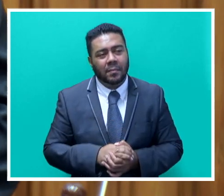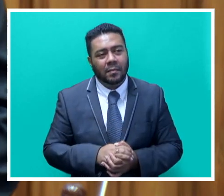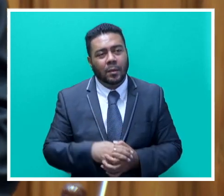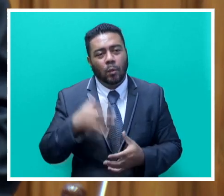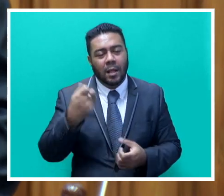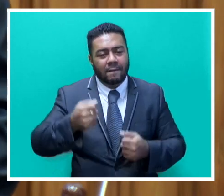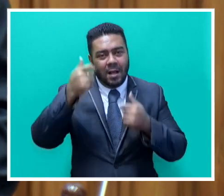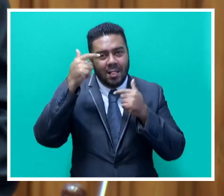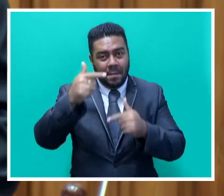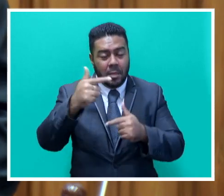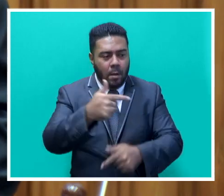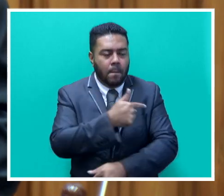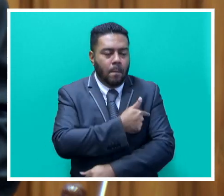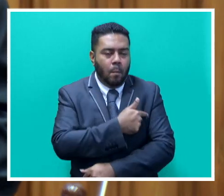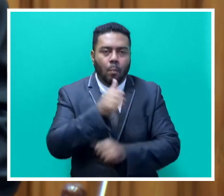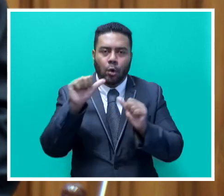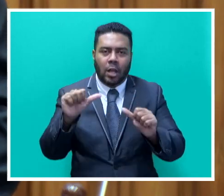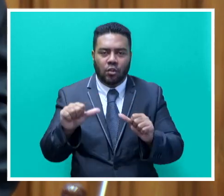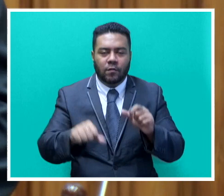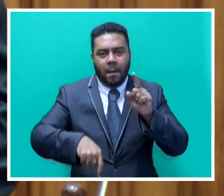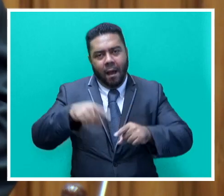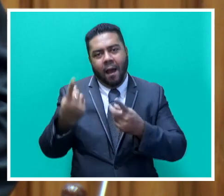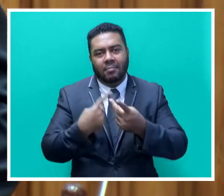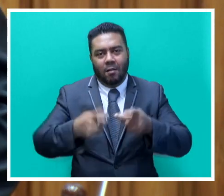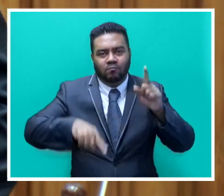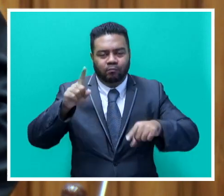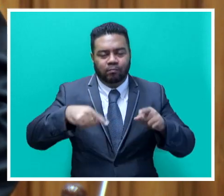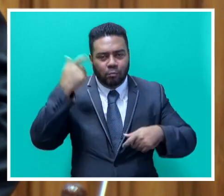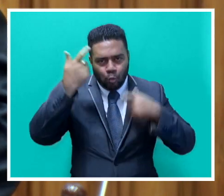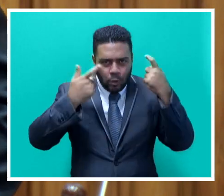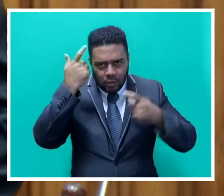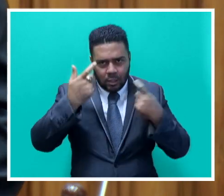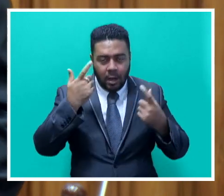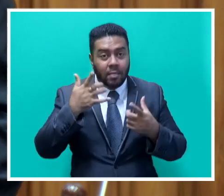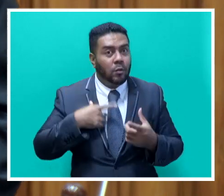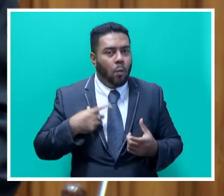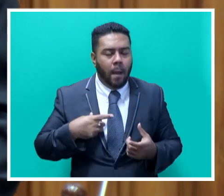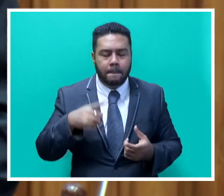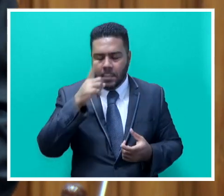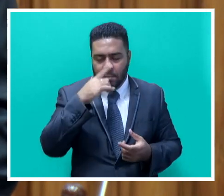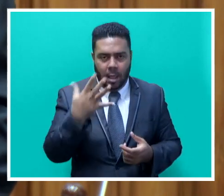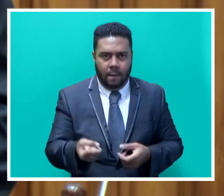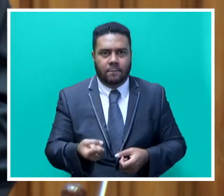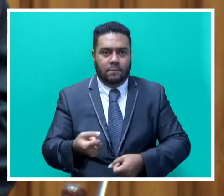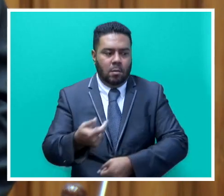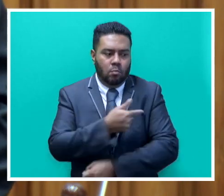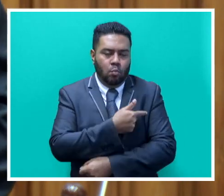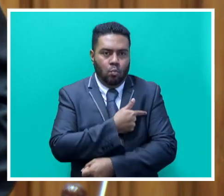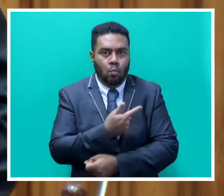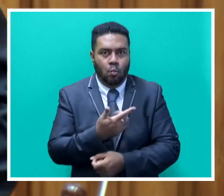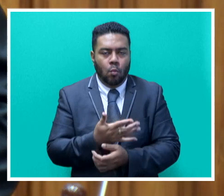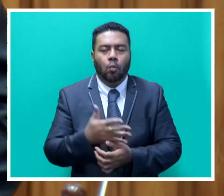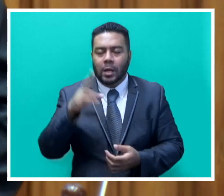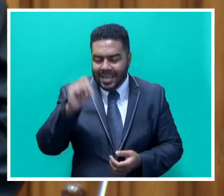limited protection from other variants of concern. This is why people who have been previously infected with COVID-19 need to be